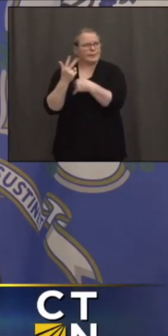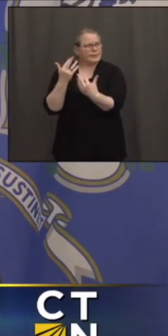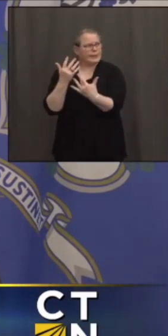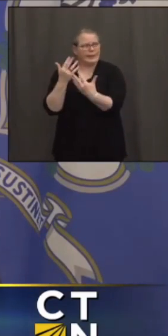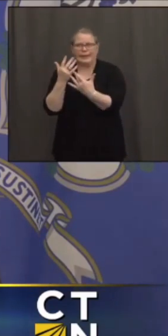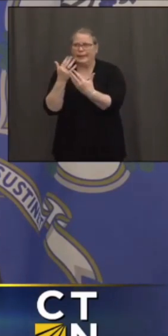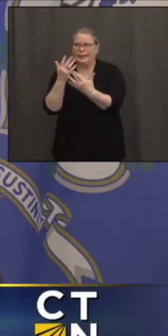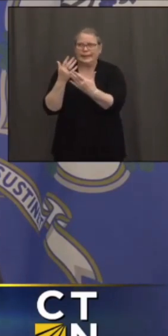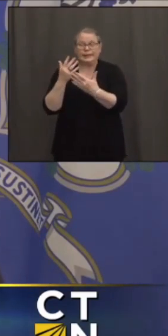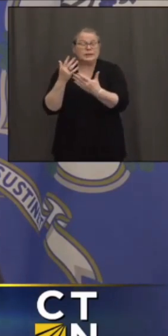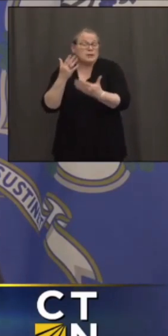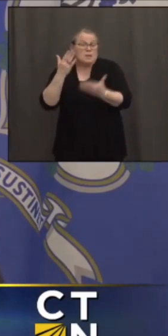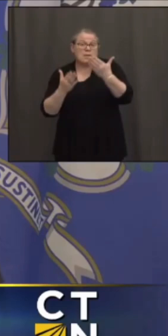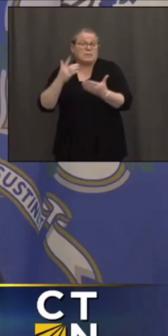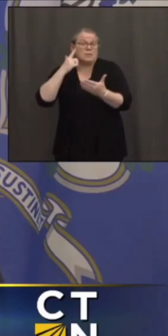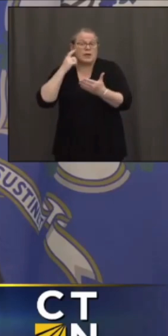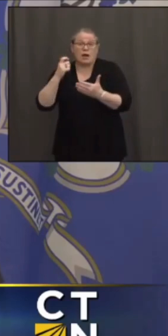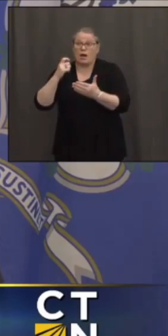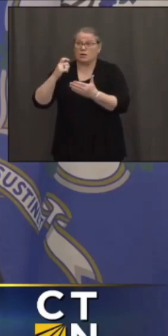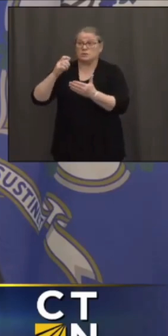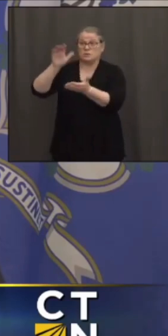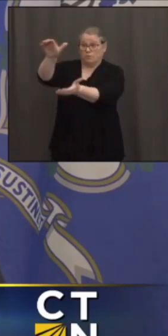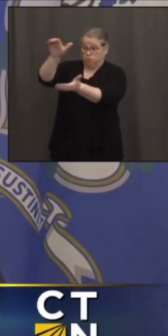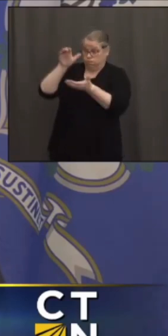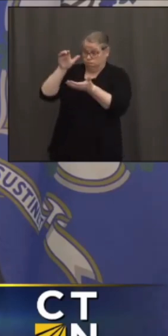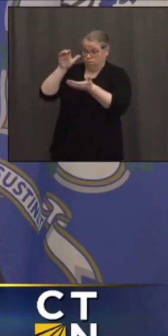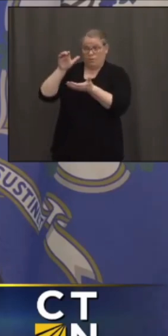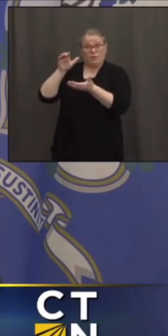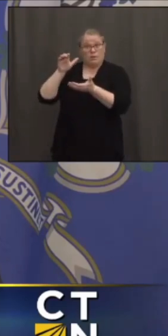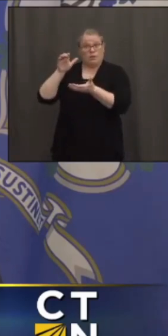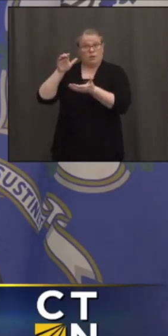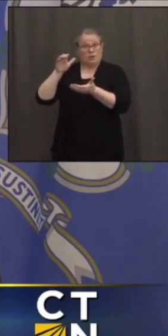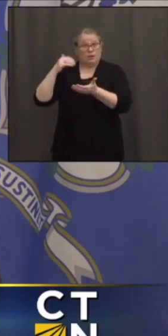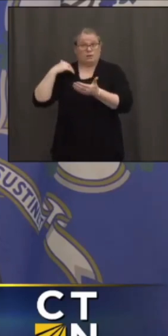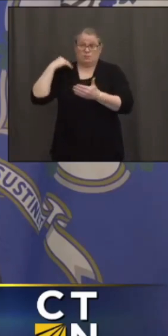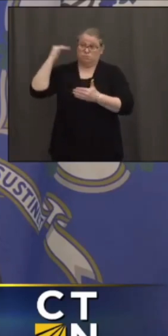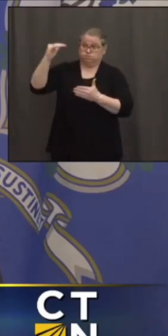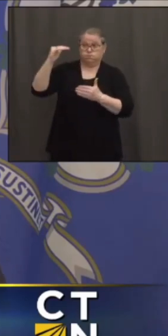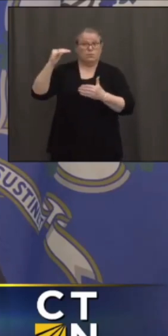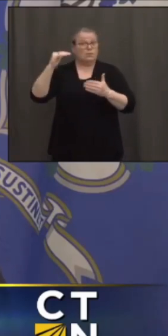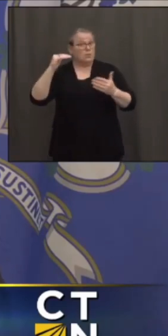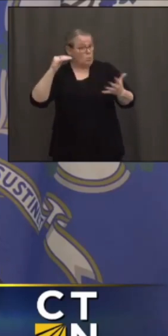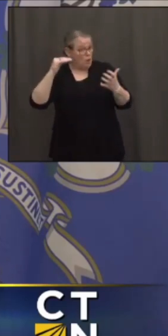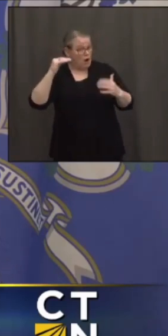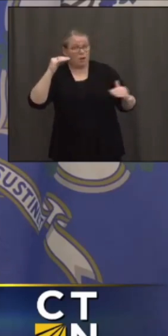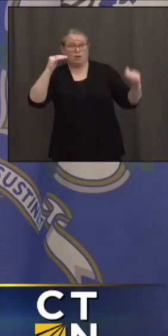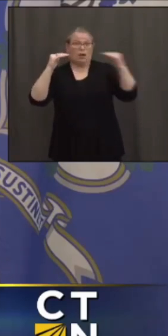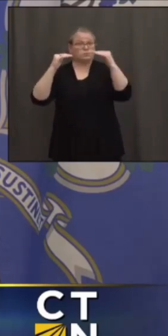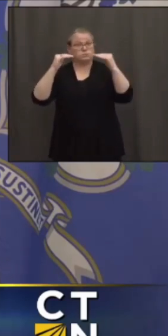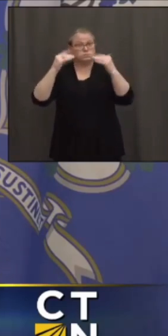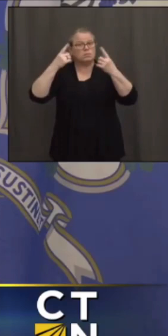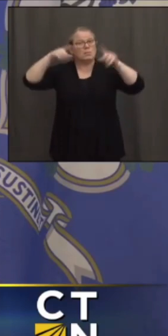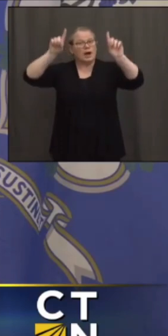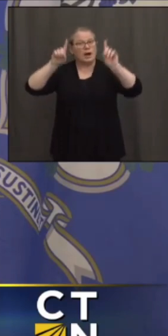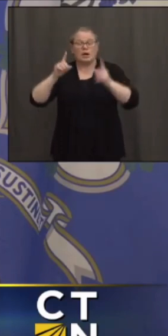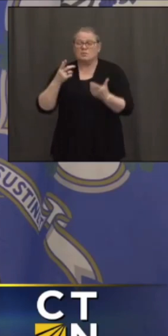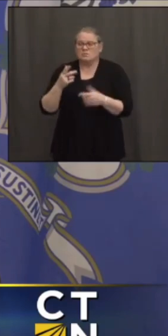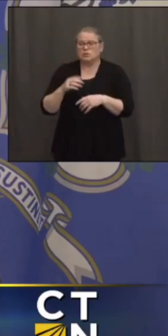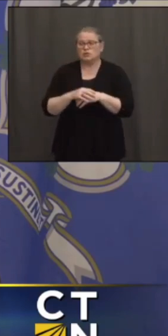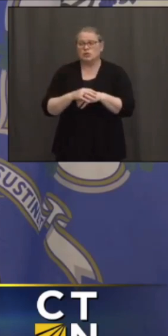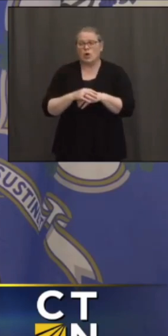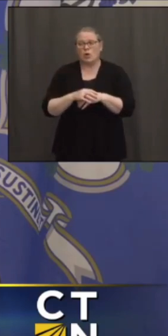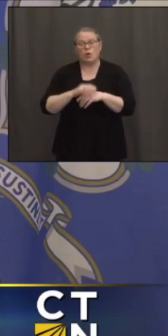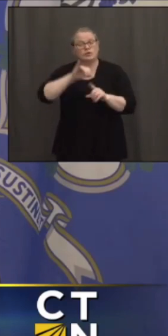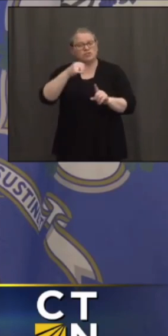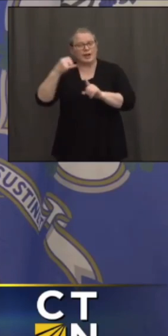to J&J. I think J&J, I just heard Dr. Fauci, like everybody else, he expects a decision probably by Friday,